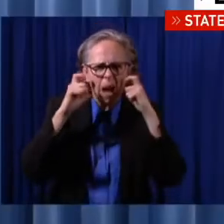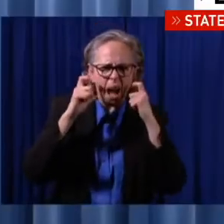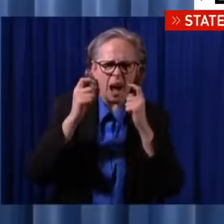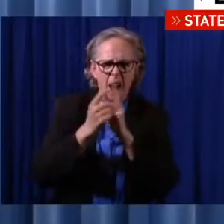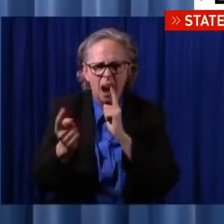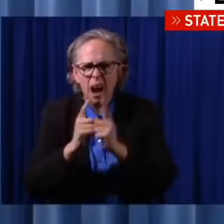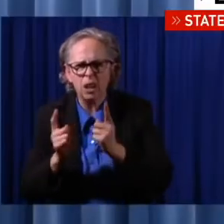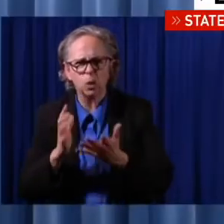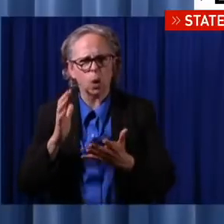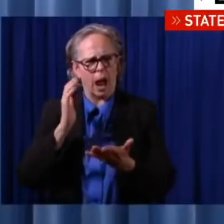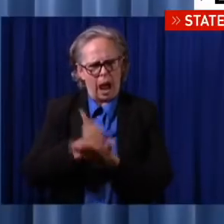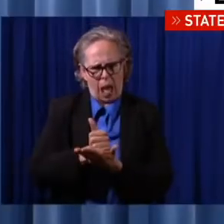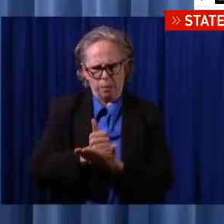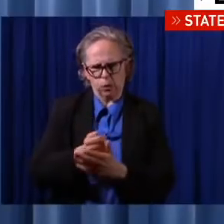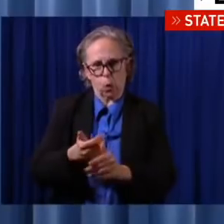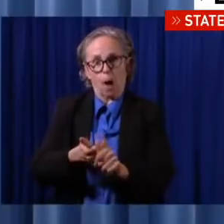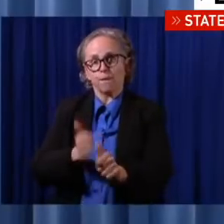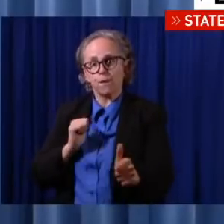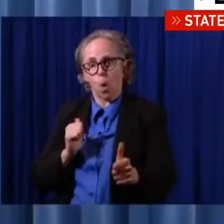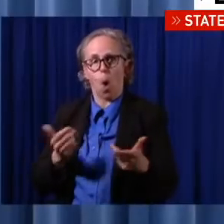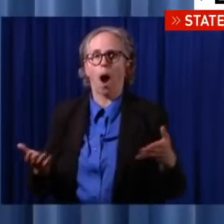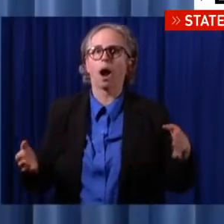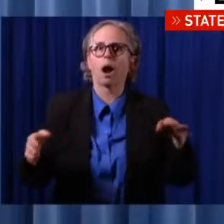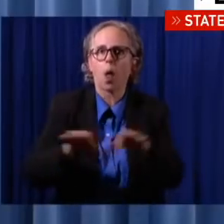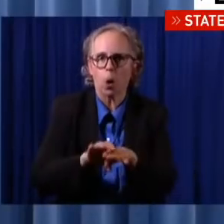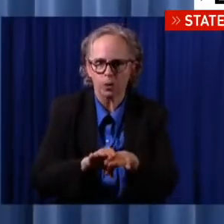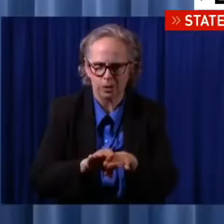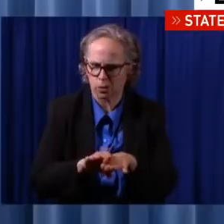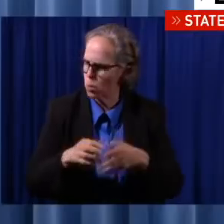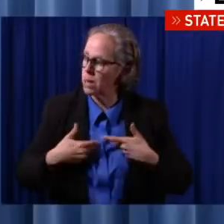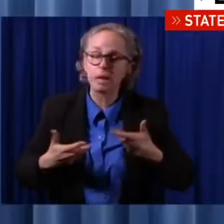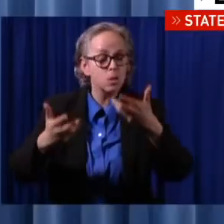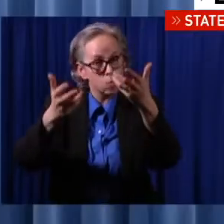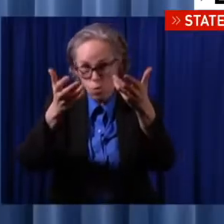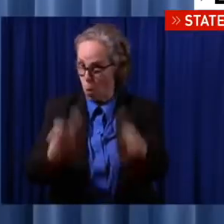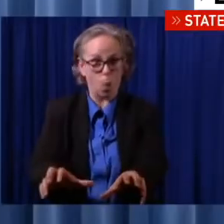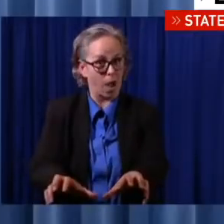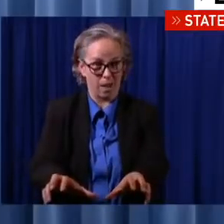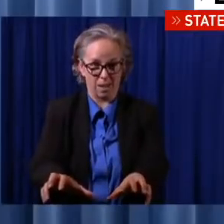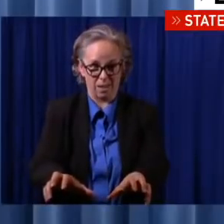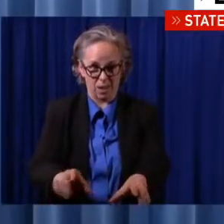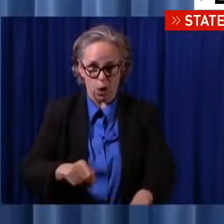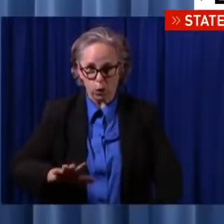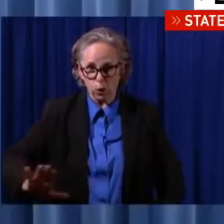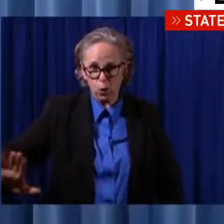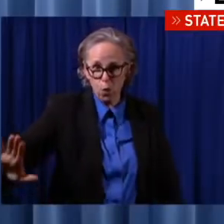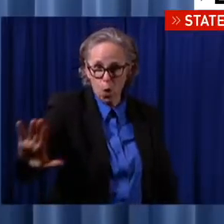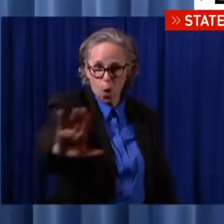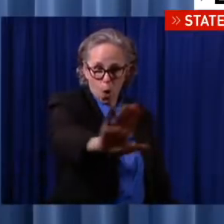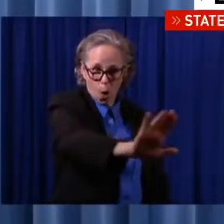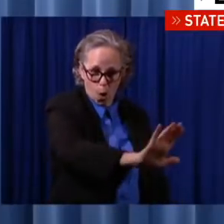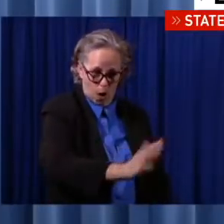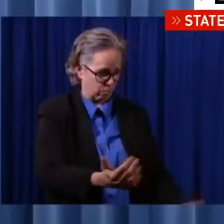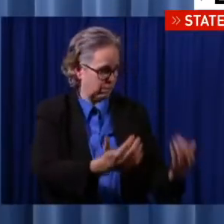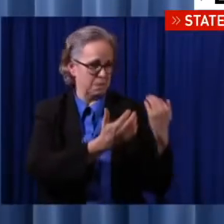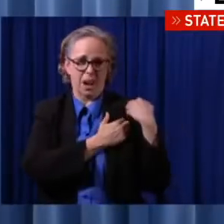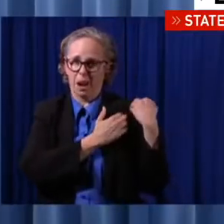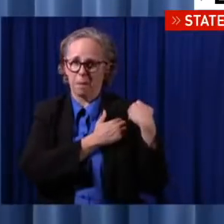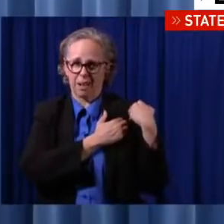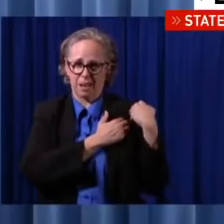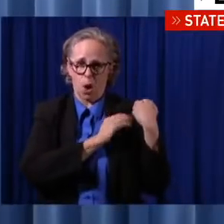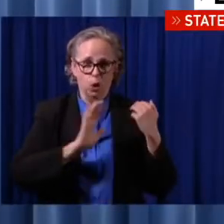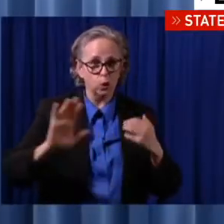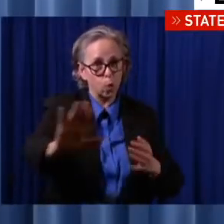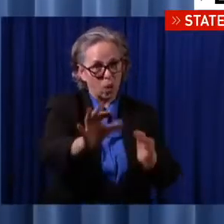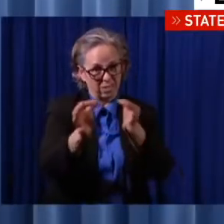there. And that's really within the hands of the people of the state of Ohio. My obligation is twofold. One is to get as